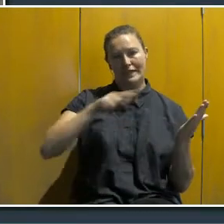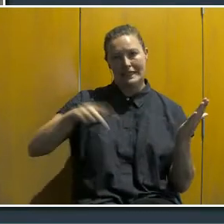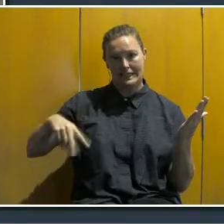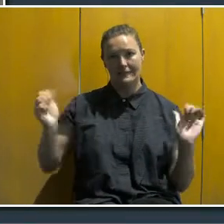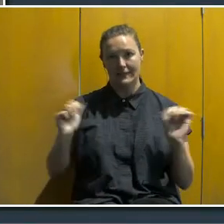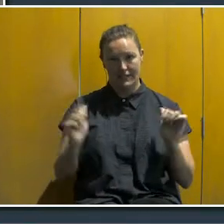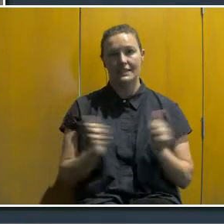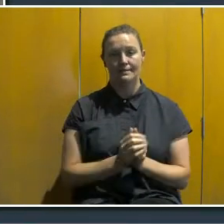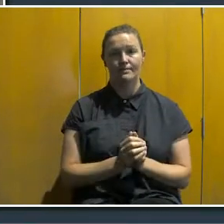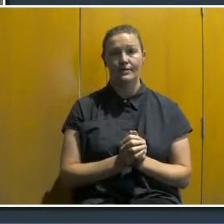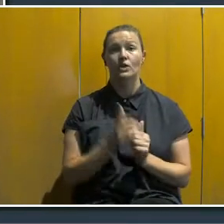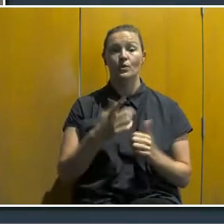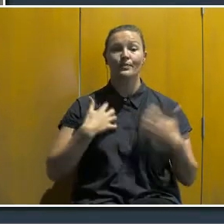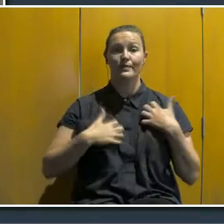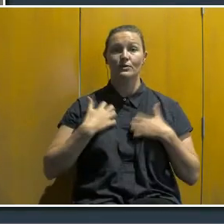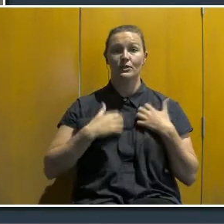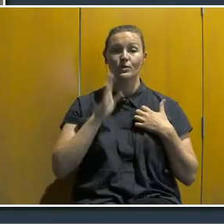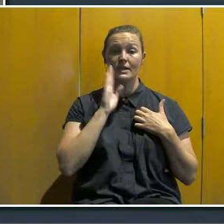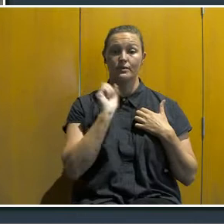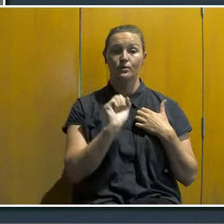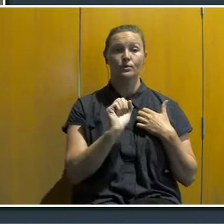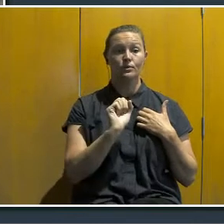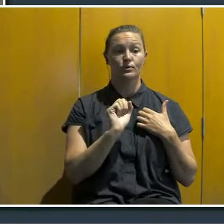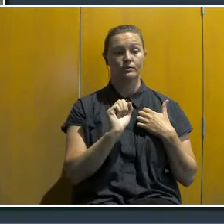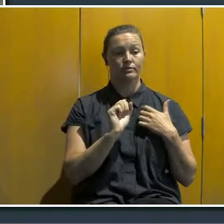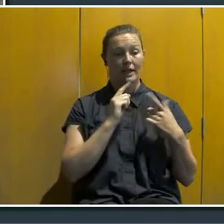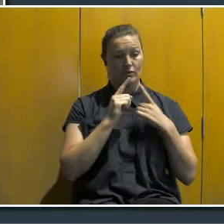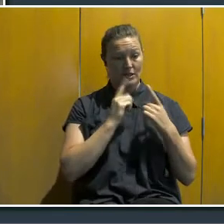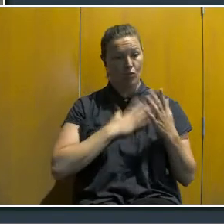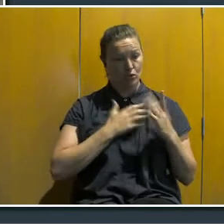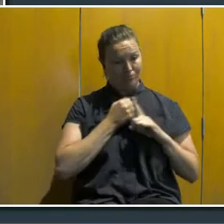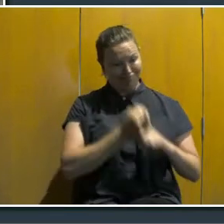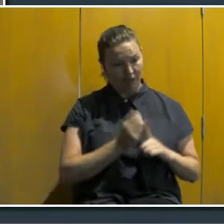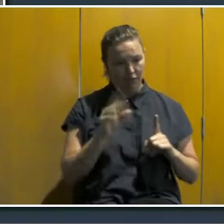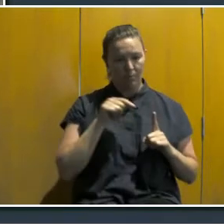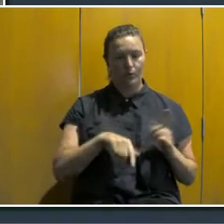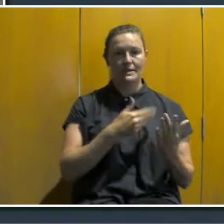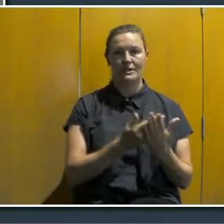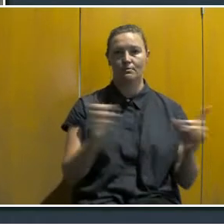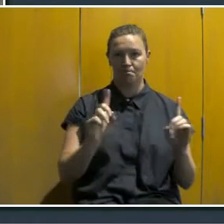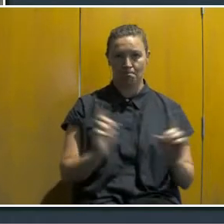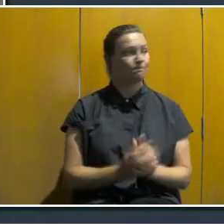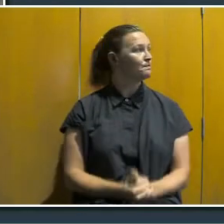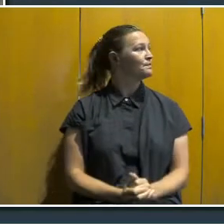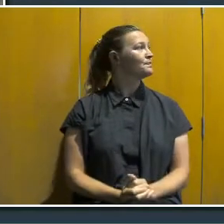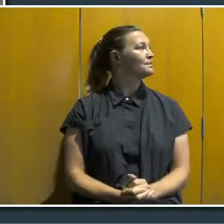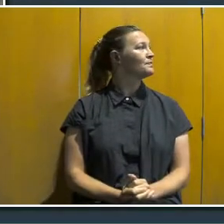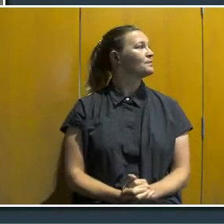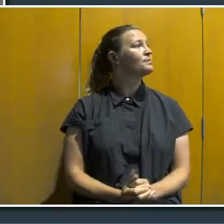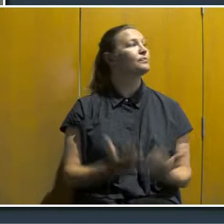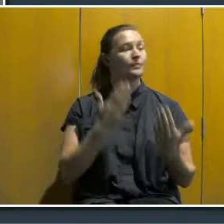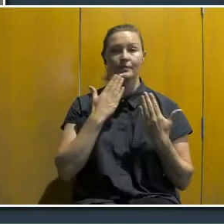well. So we look forward to hearing what you would like to highlight out of your submission. Very good. Thank you.